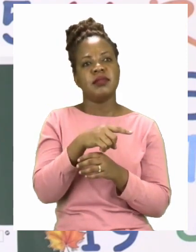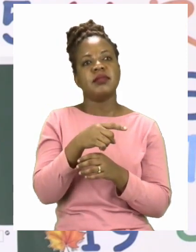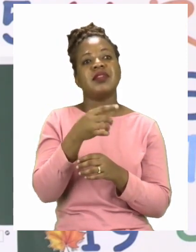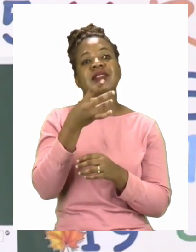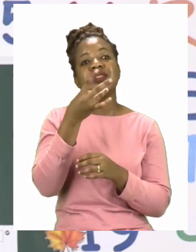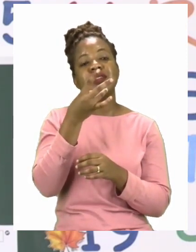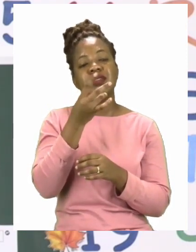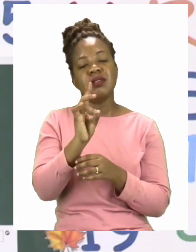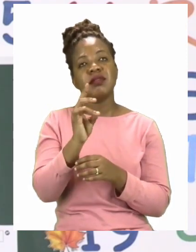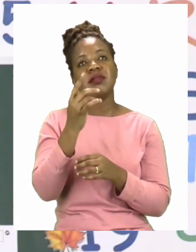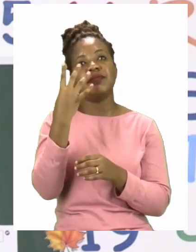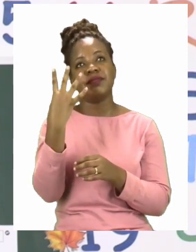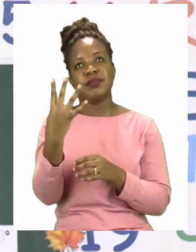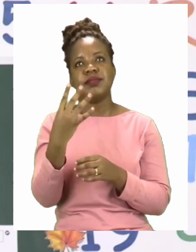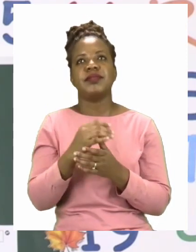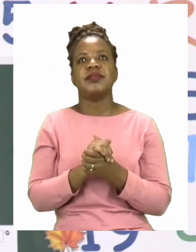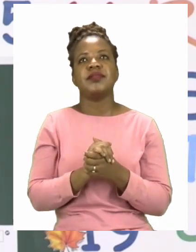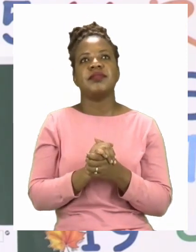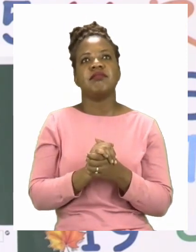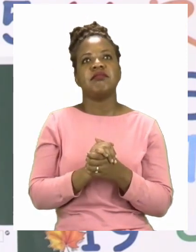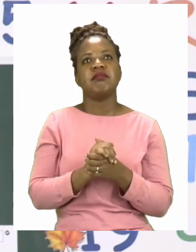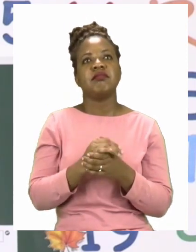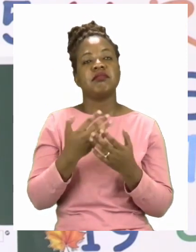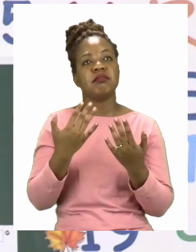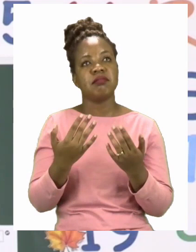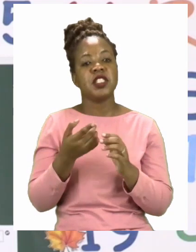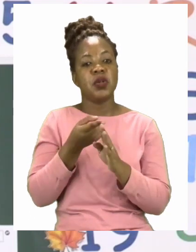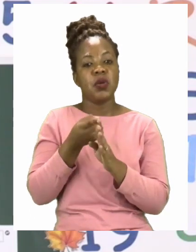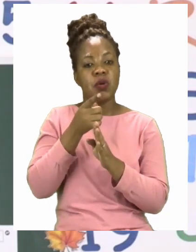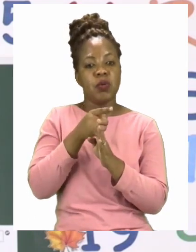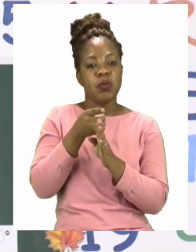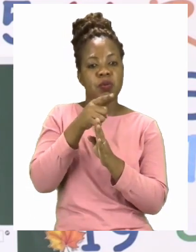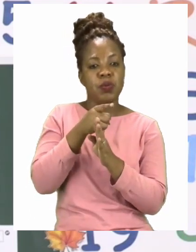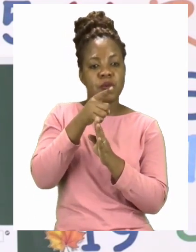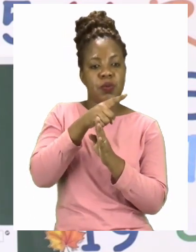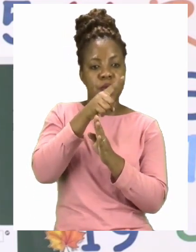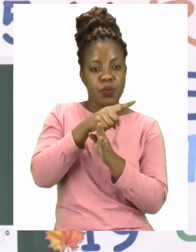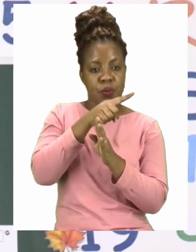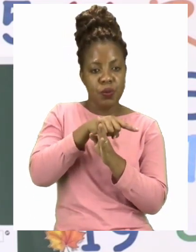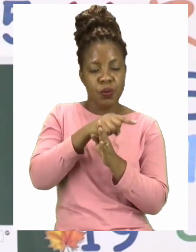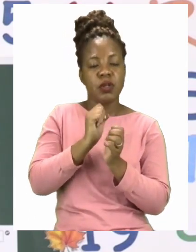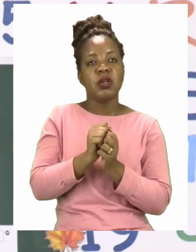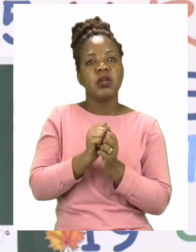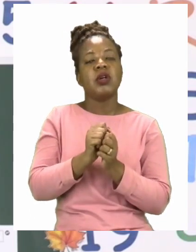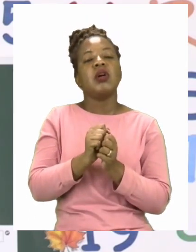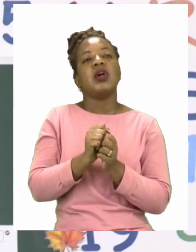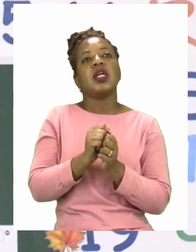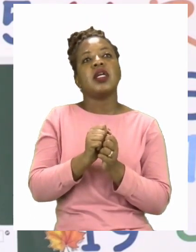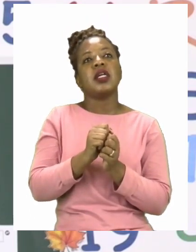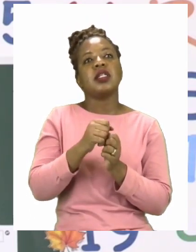74. So we know that if we take away 6 from 80, which